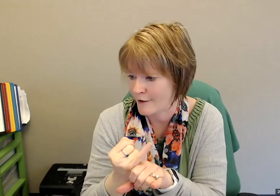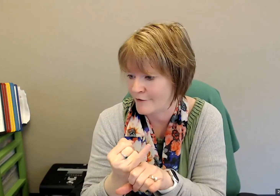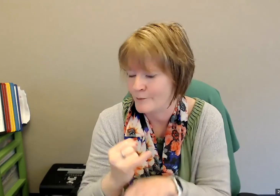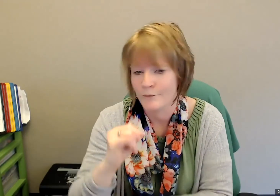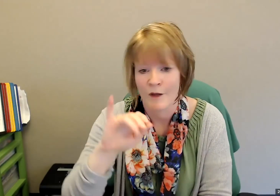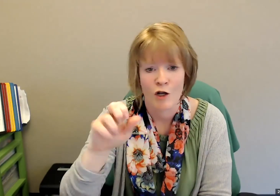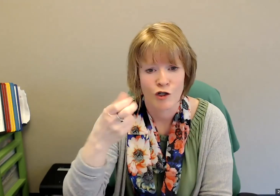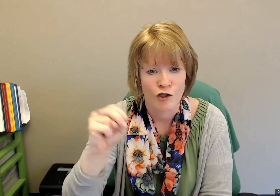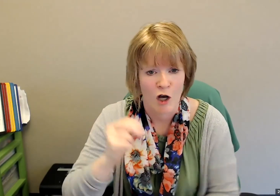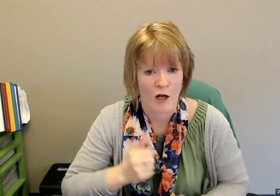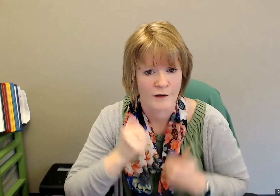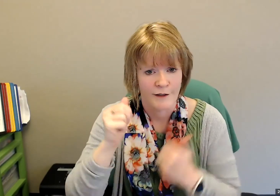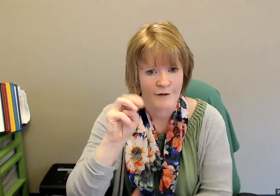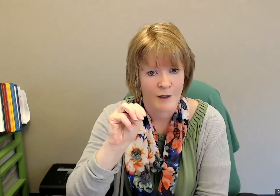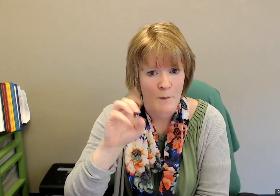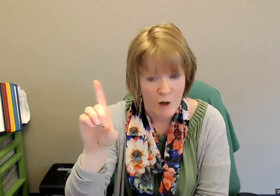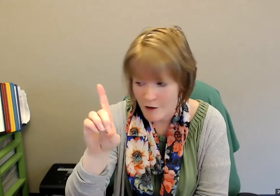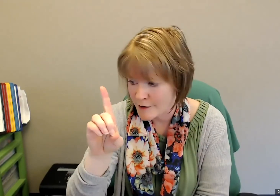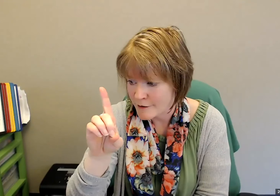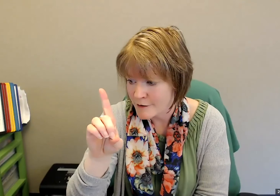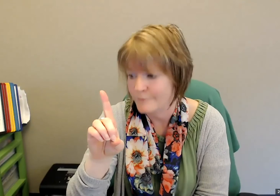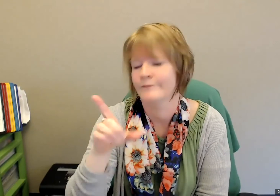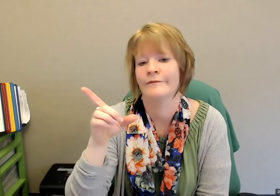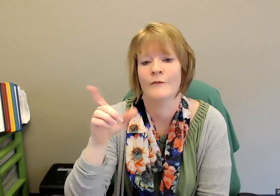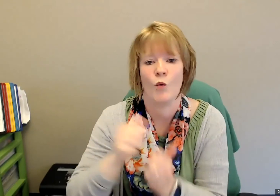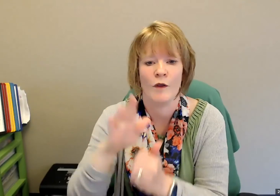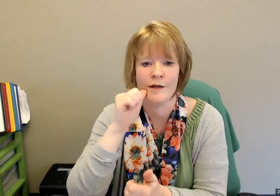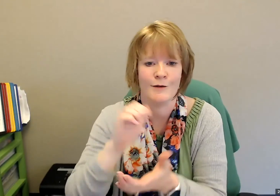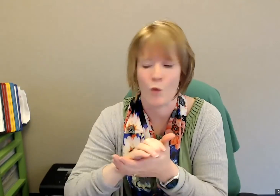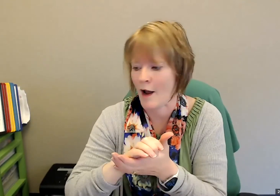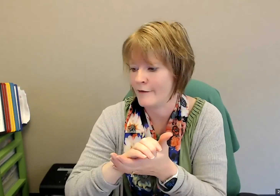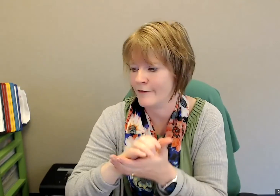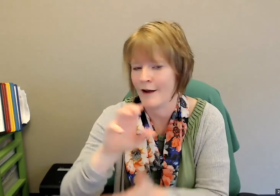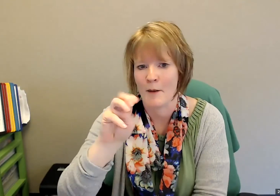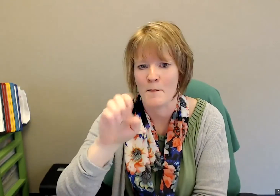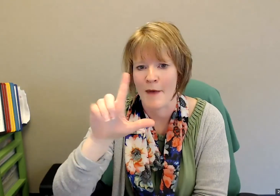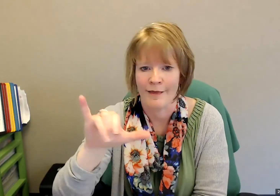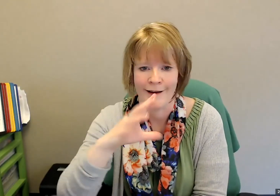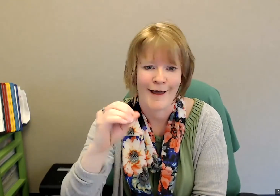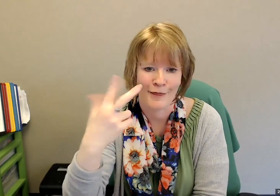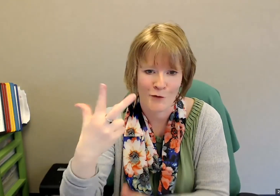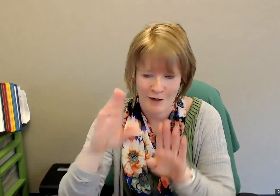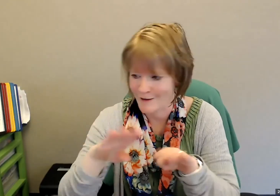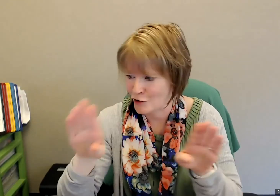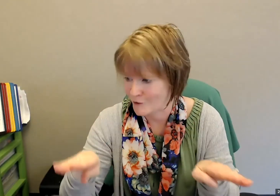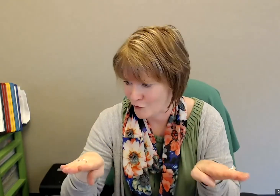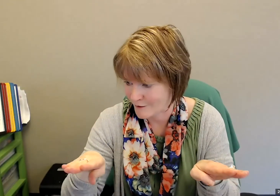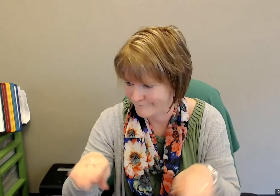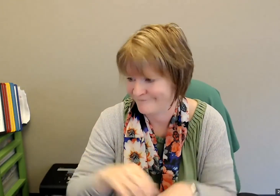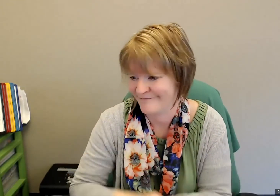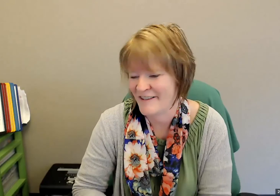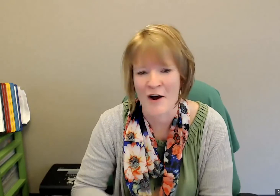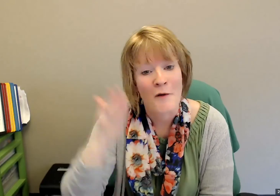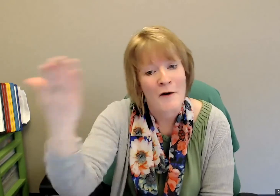and has also worked at the Texas School for the Deaf. John lives in Maryland with his wife, Melly, and their